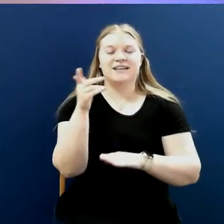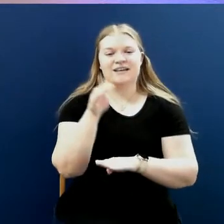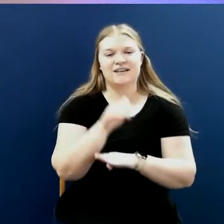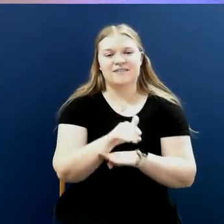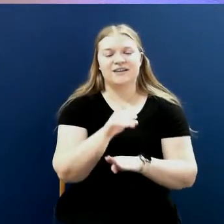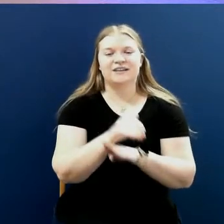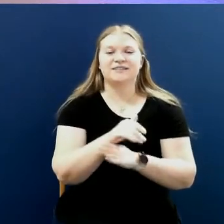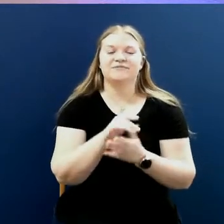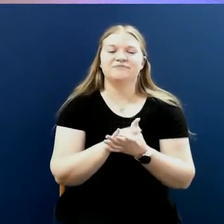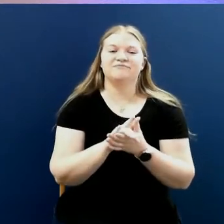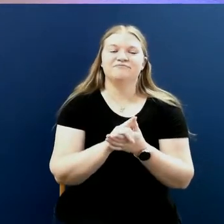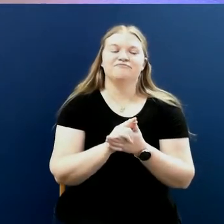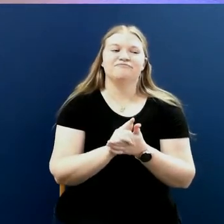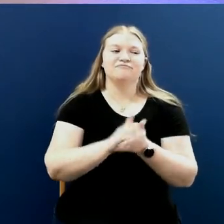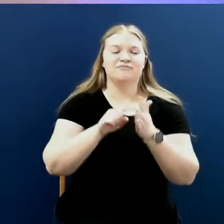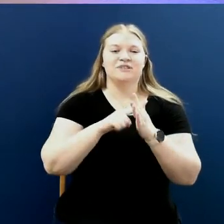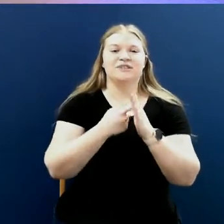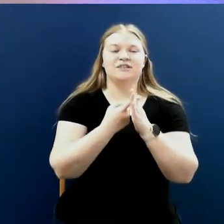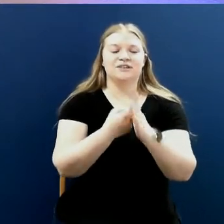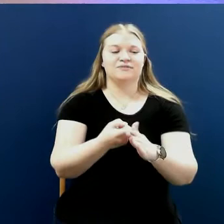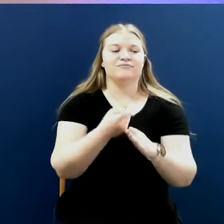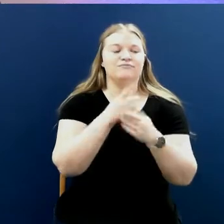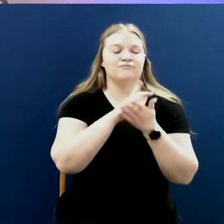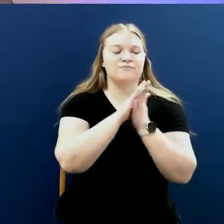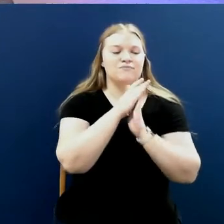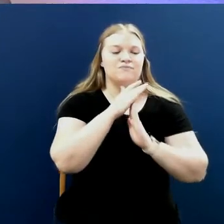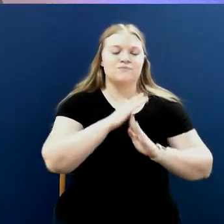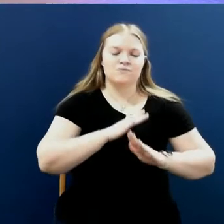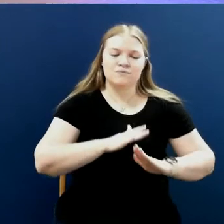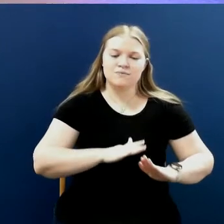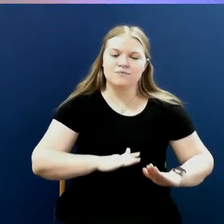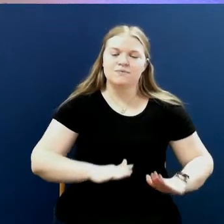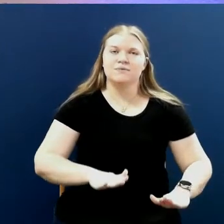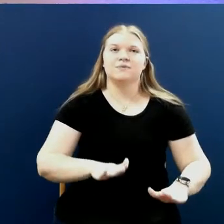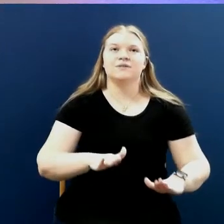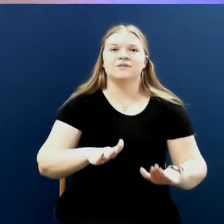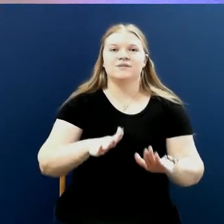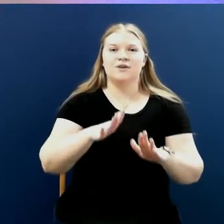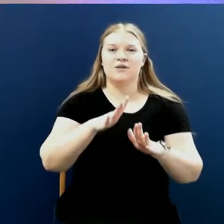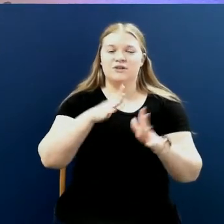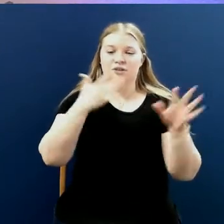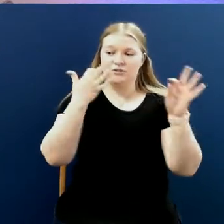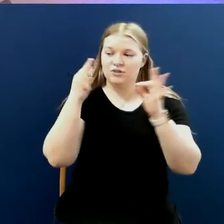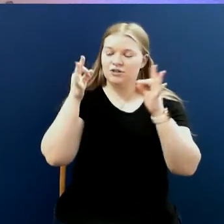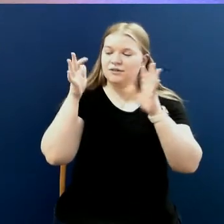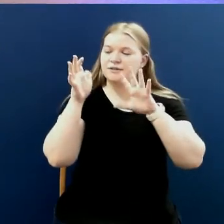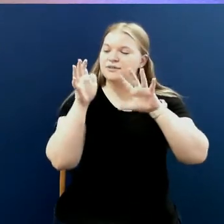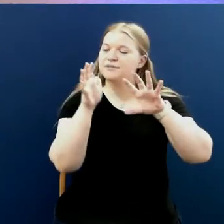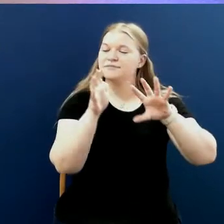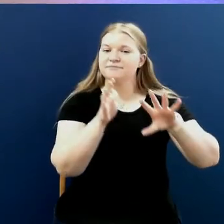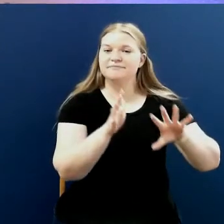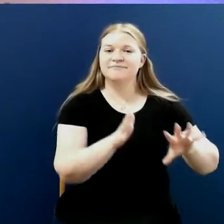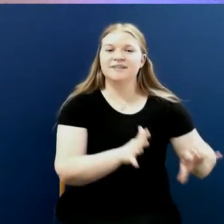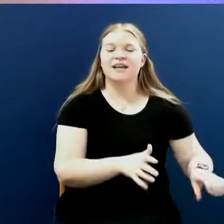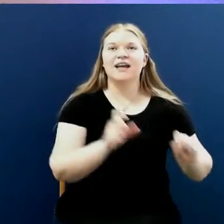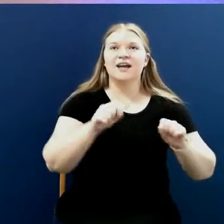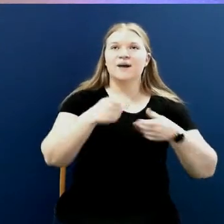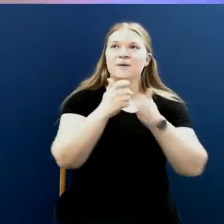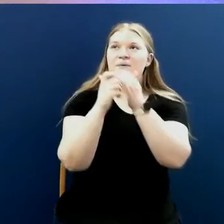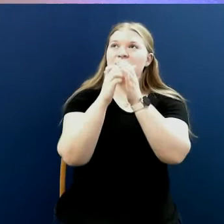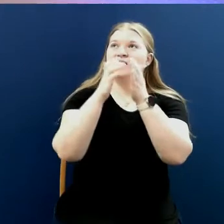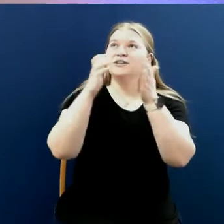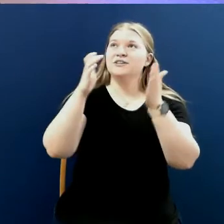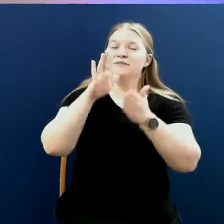your hearts before God. You'd be able to lay away all the distractions, and you'd be able to worship him in all